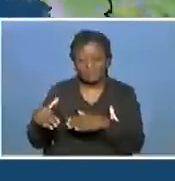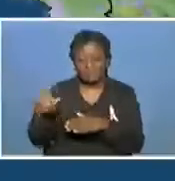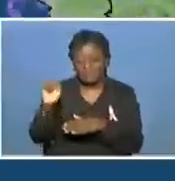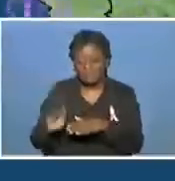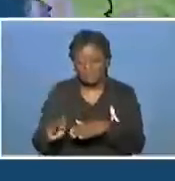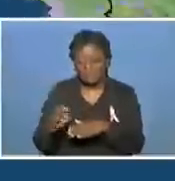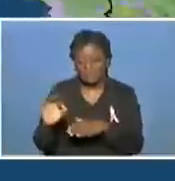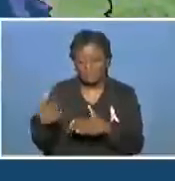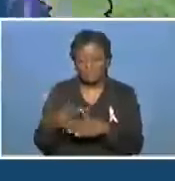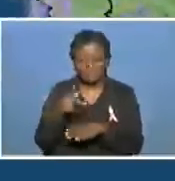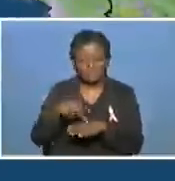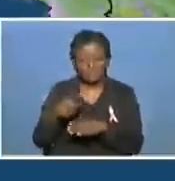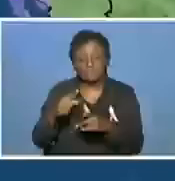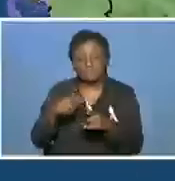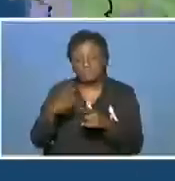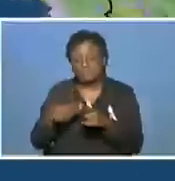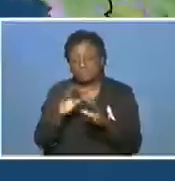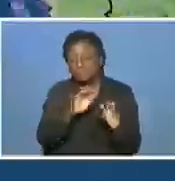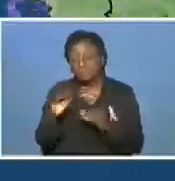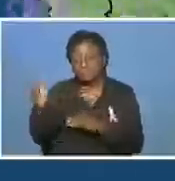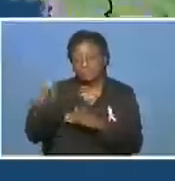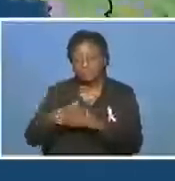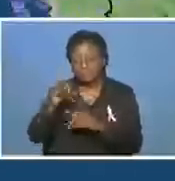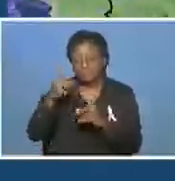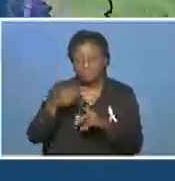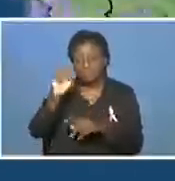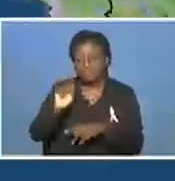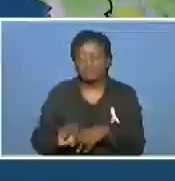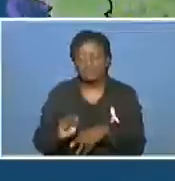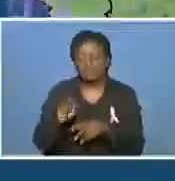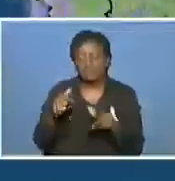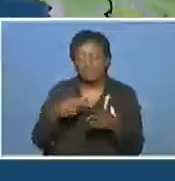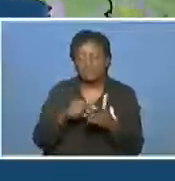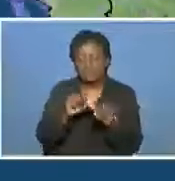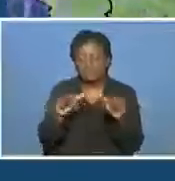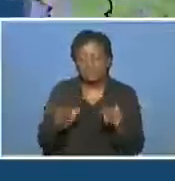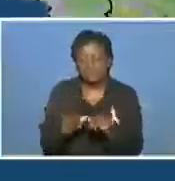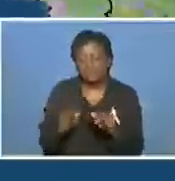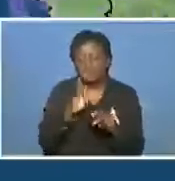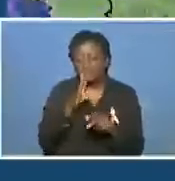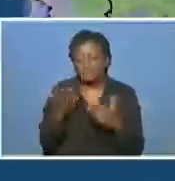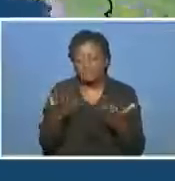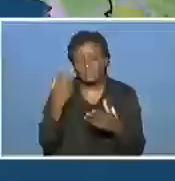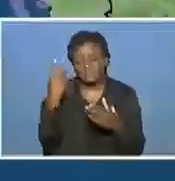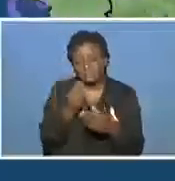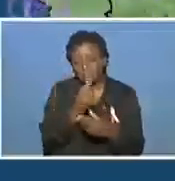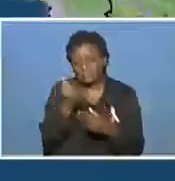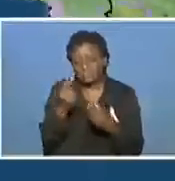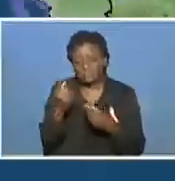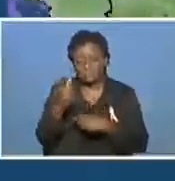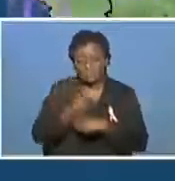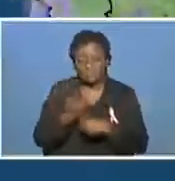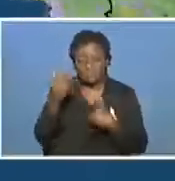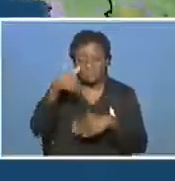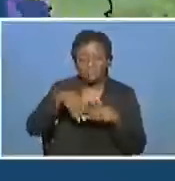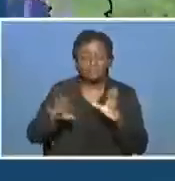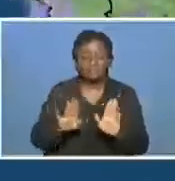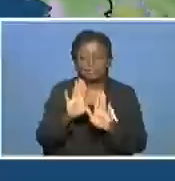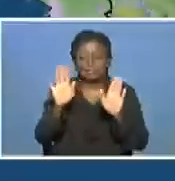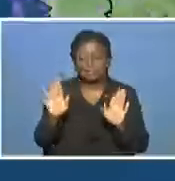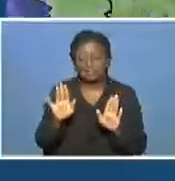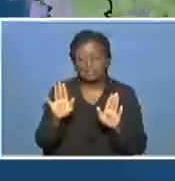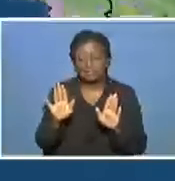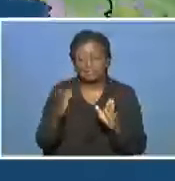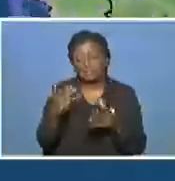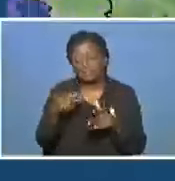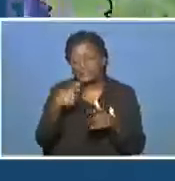back towards the south as well. So this area of cloudiness is going to be with us for several days, taking us right into Sunday before we have that final push, and a